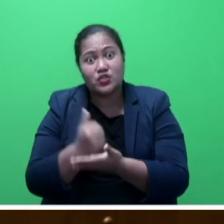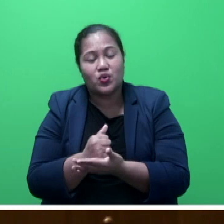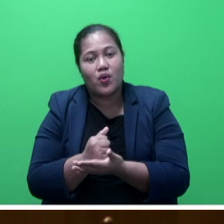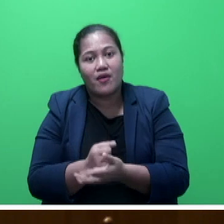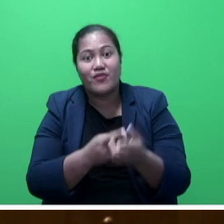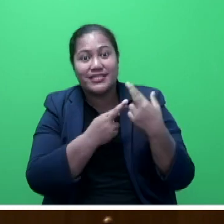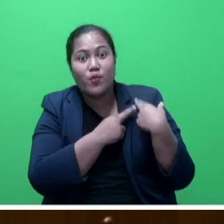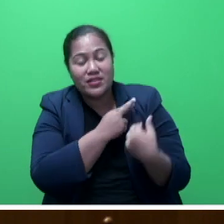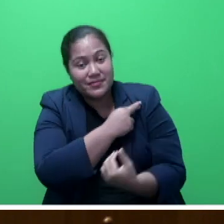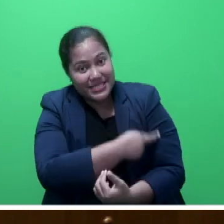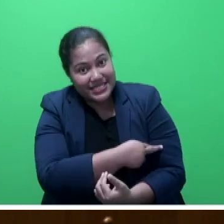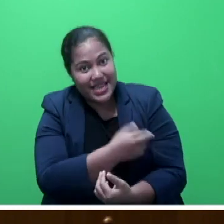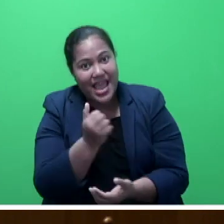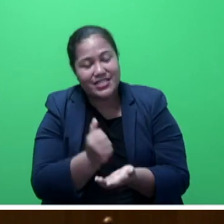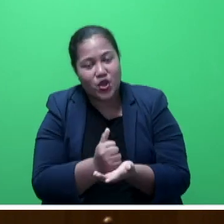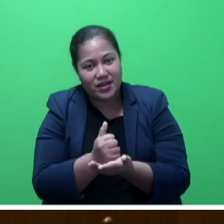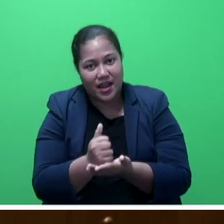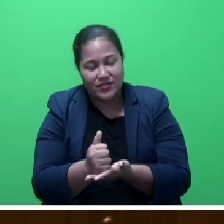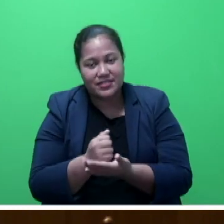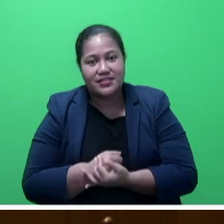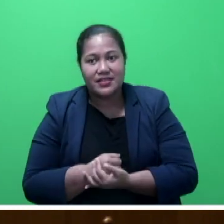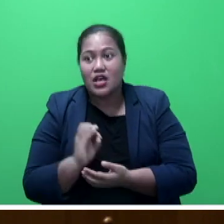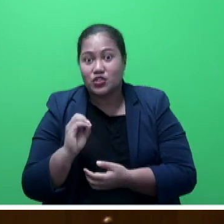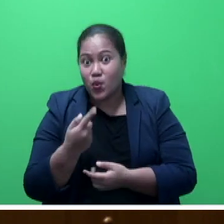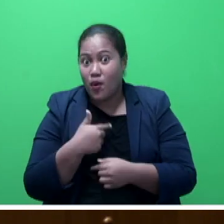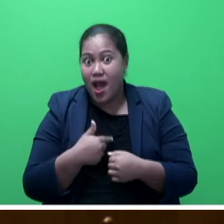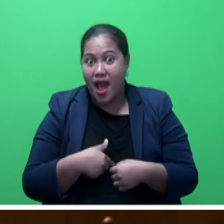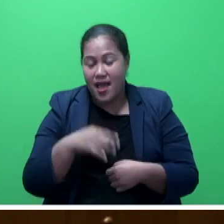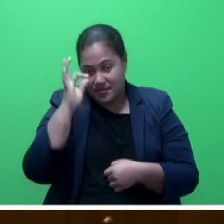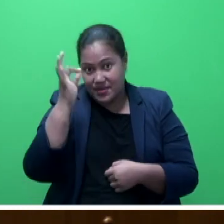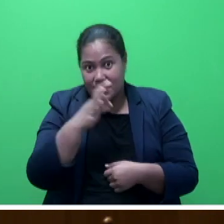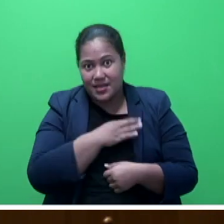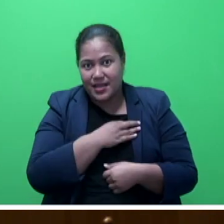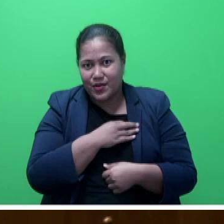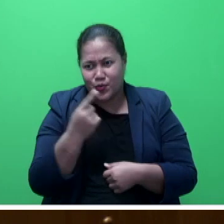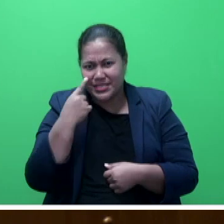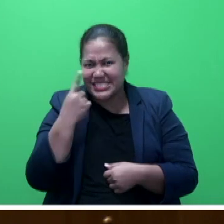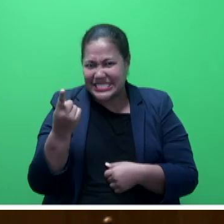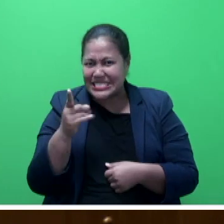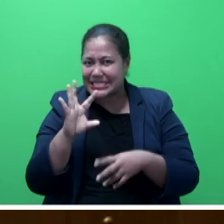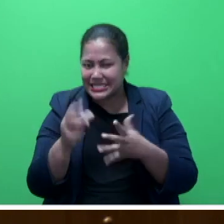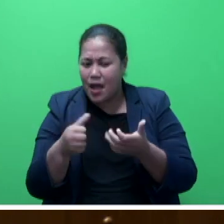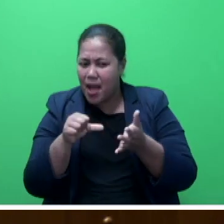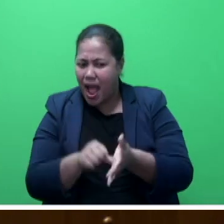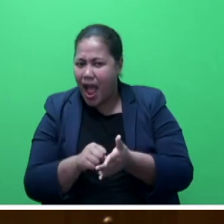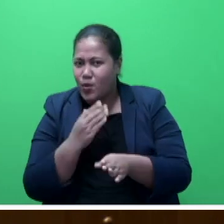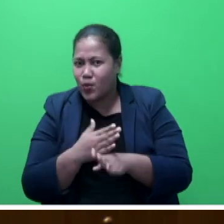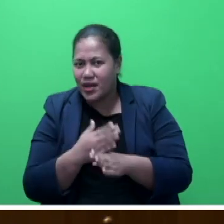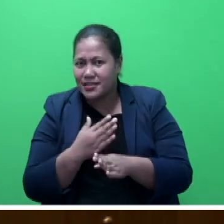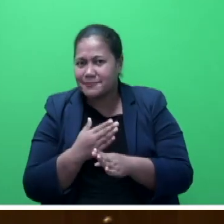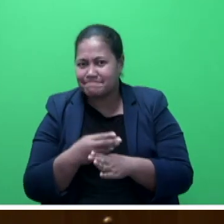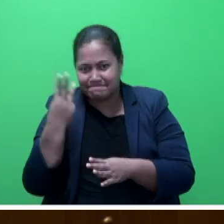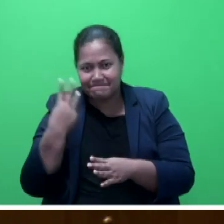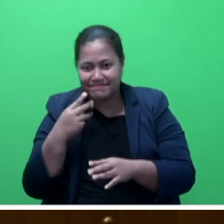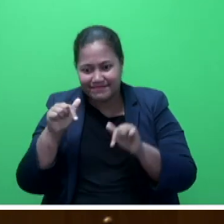solidarity. I believe we are finally seeing some significant movement among the larger